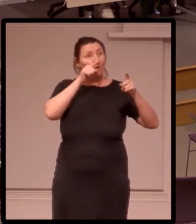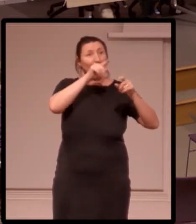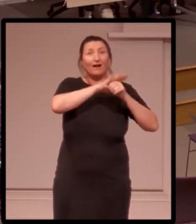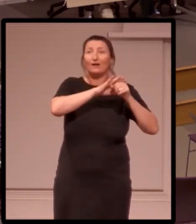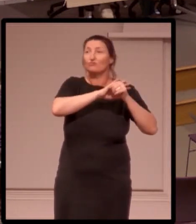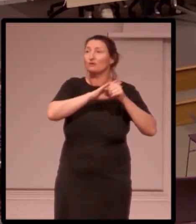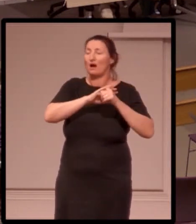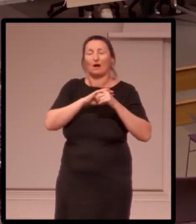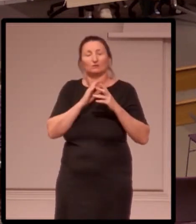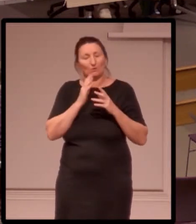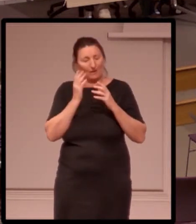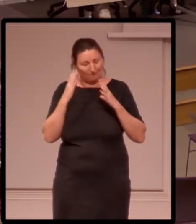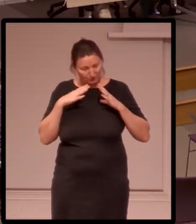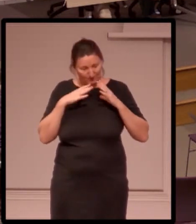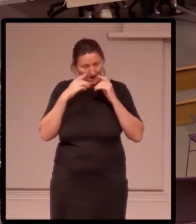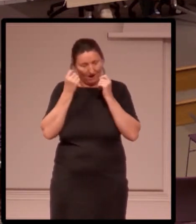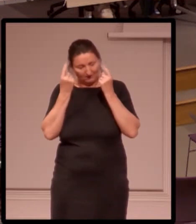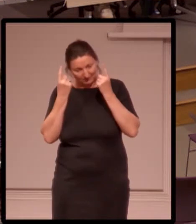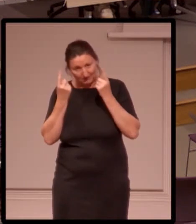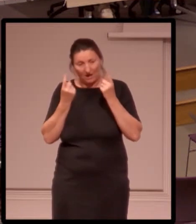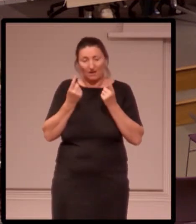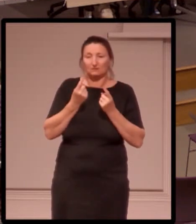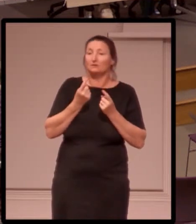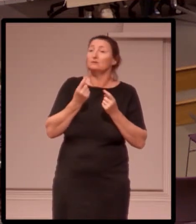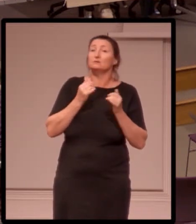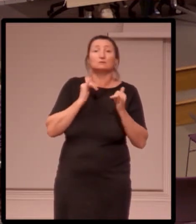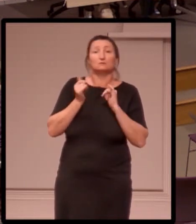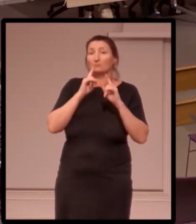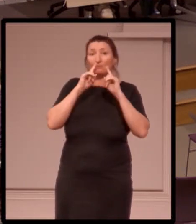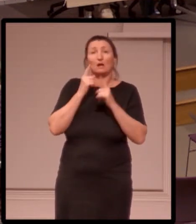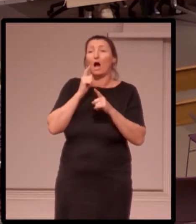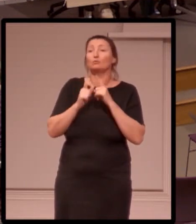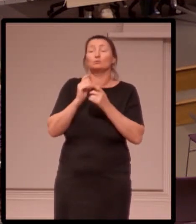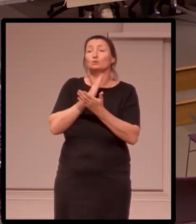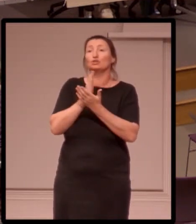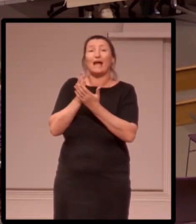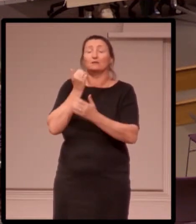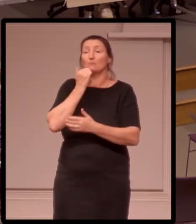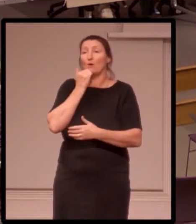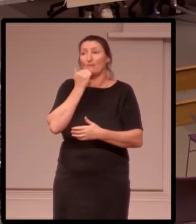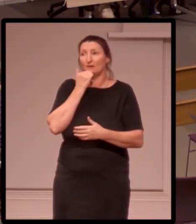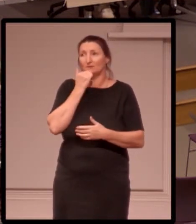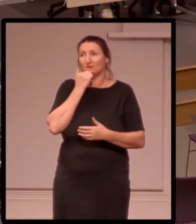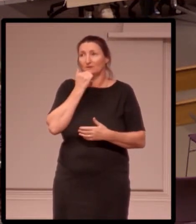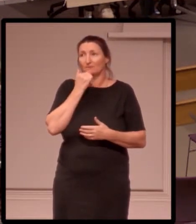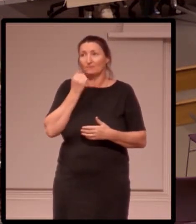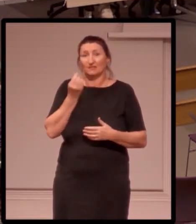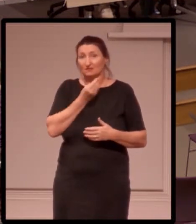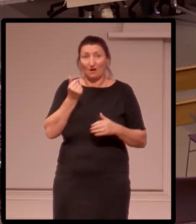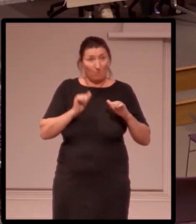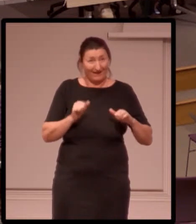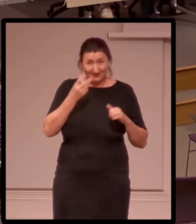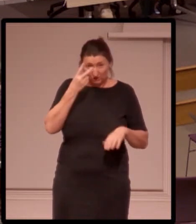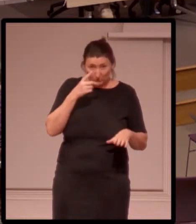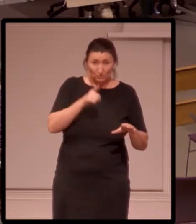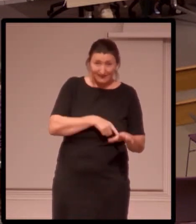adults, because they weren't able to do those shared appointments. And then we have other experiences very similar to yours where, you know, 2 years on, they're still